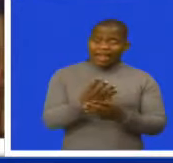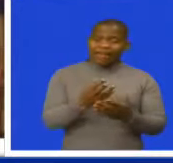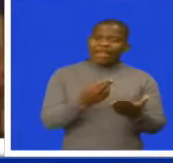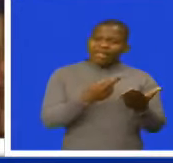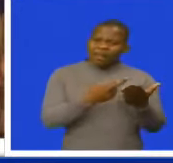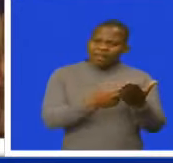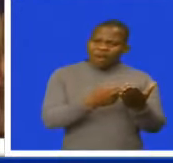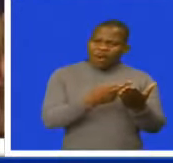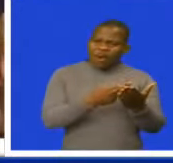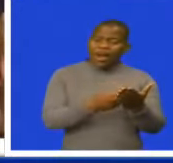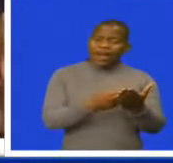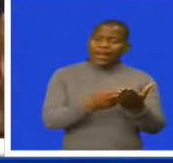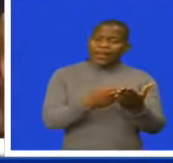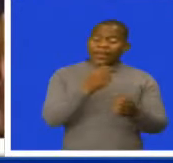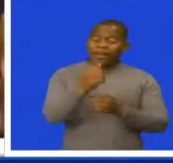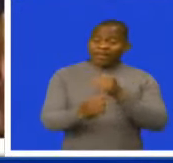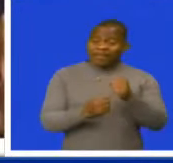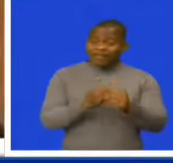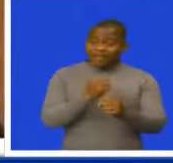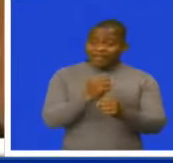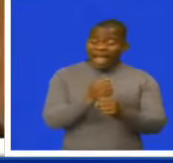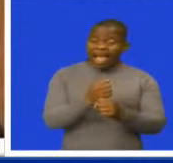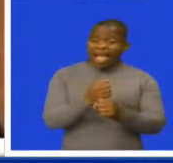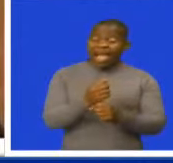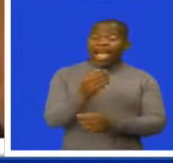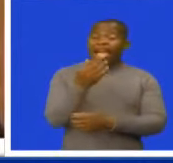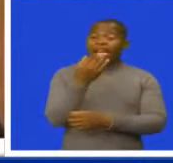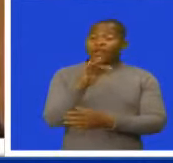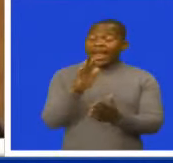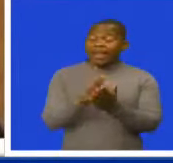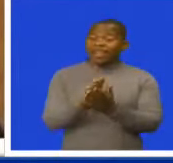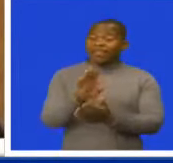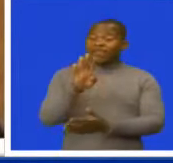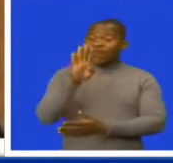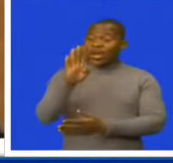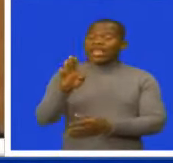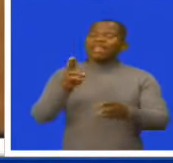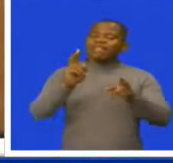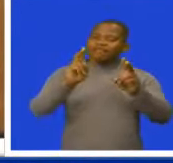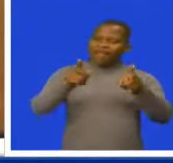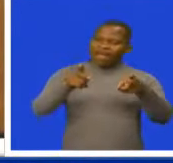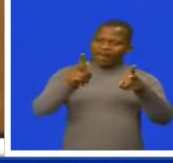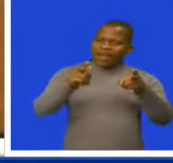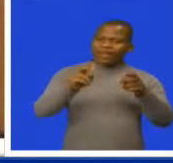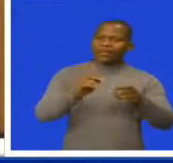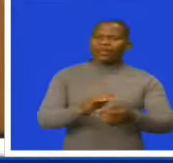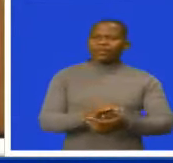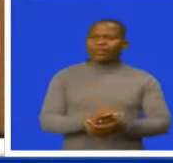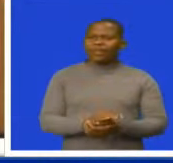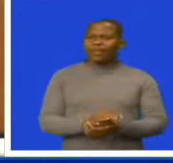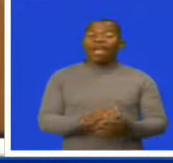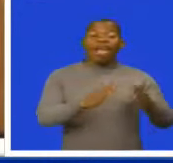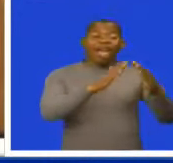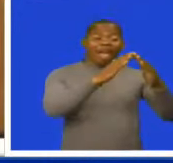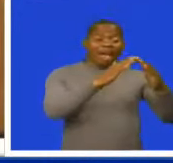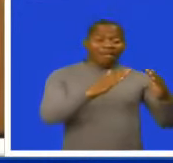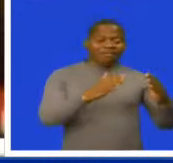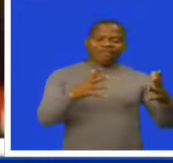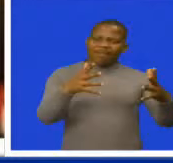nelibandla lelengamele temvelo nalabanye labasebenzisana nabo bahlangene kutawubuka ukuthi lo mbiko sowuhambe sigaba